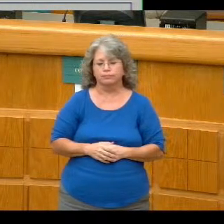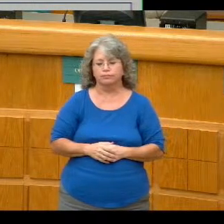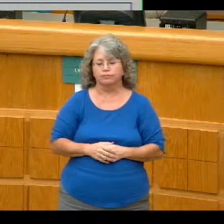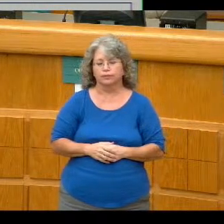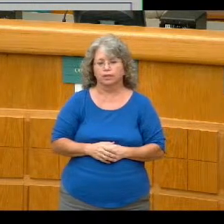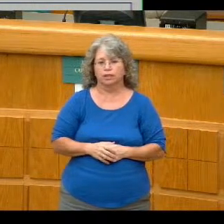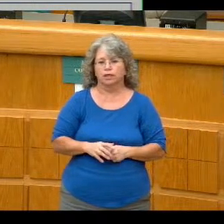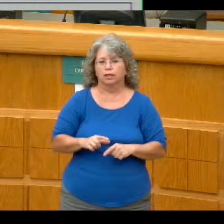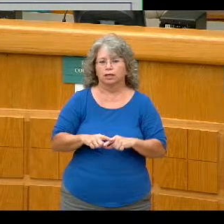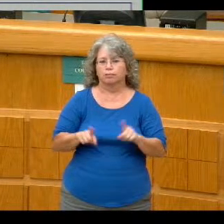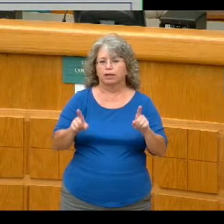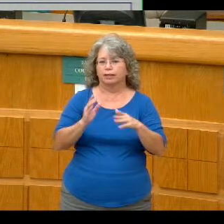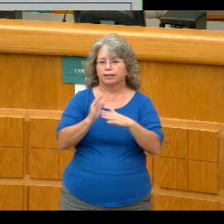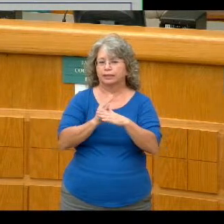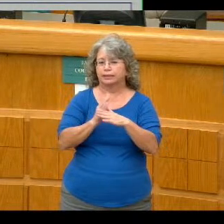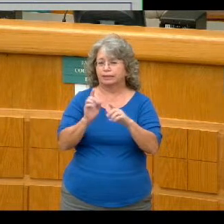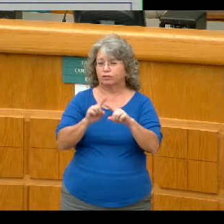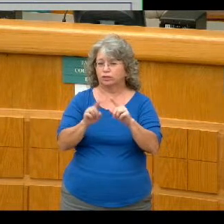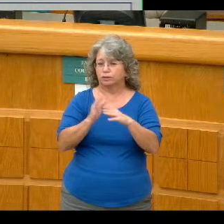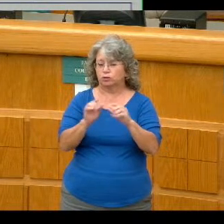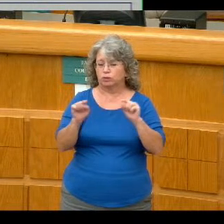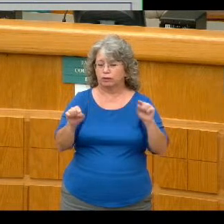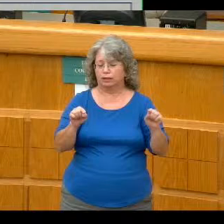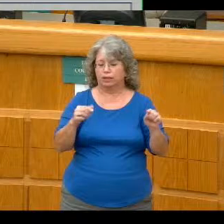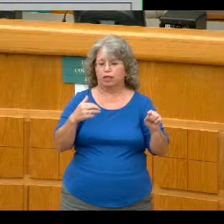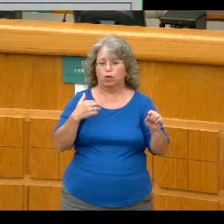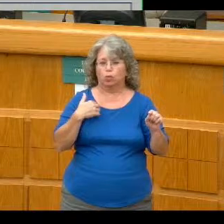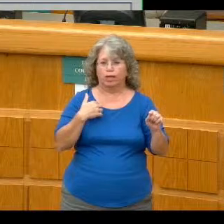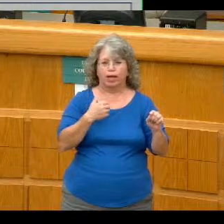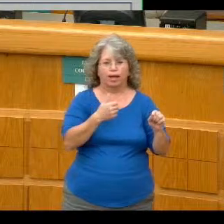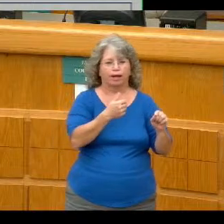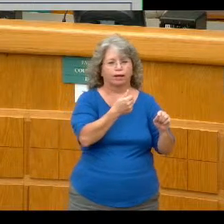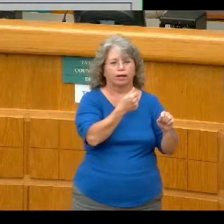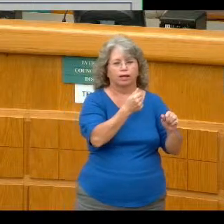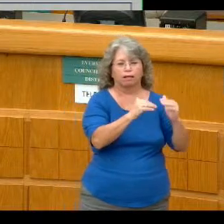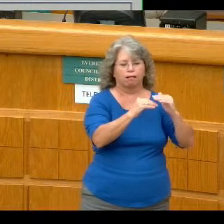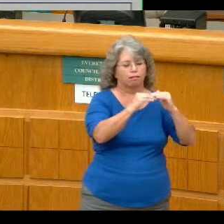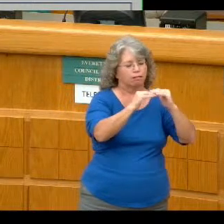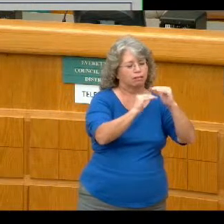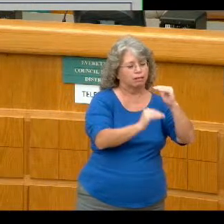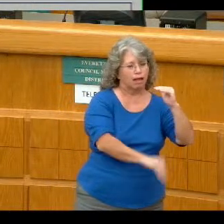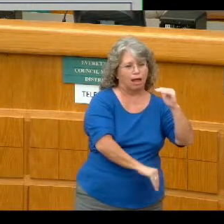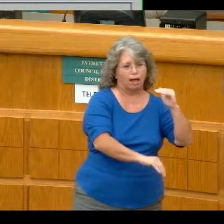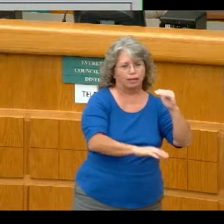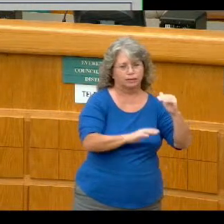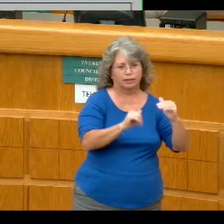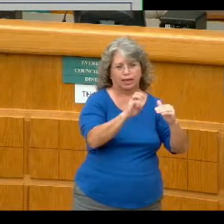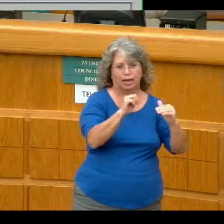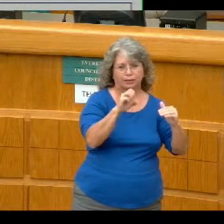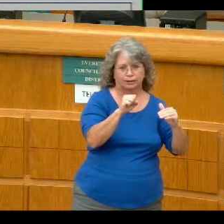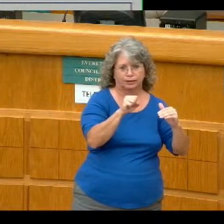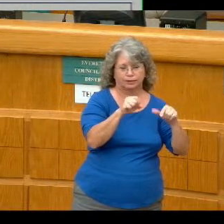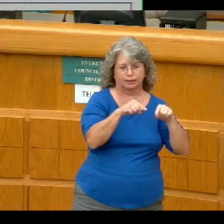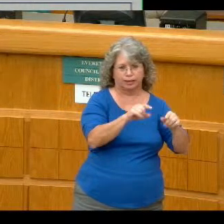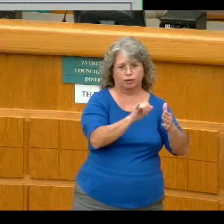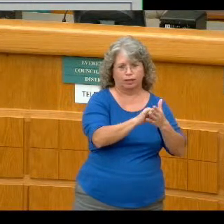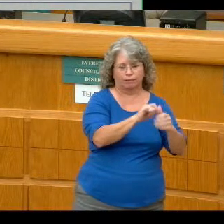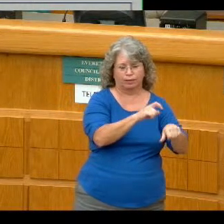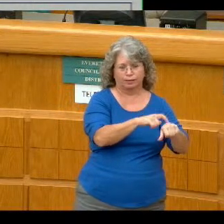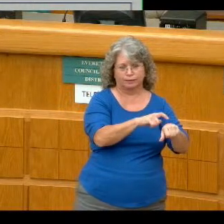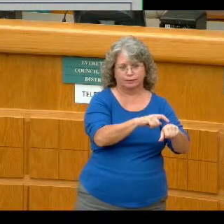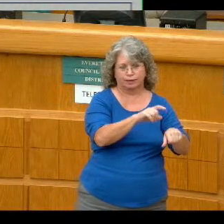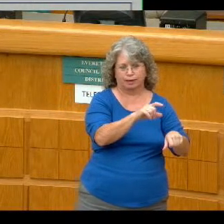is that there were many, many, many fewer cases of COVID in the Coastal Bend area during Memorial Day